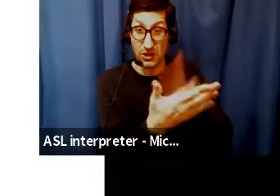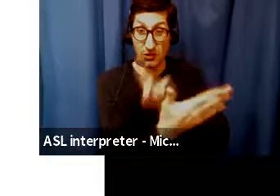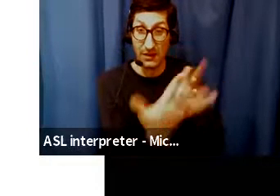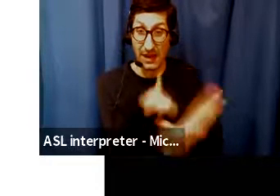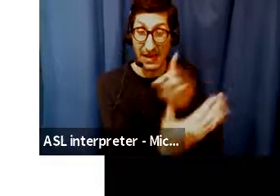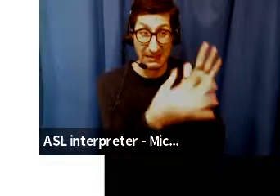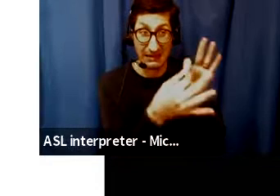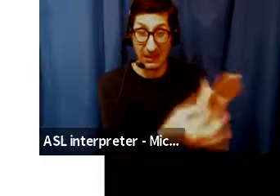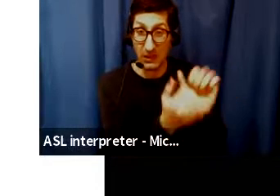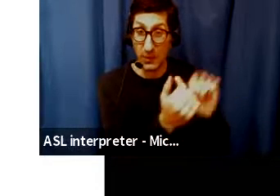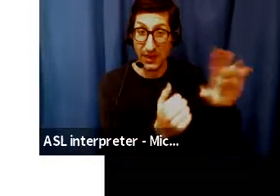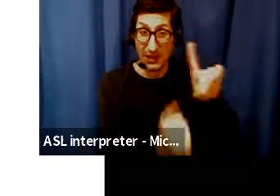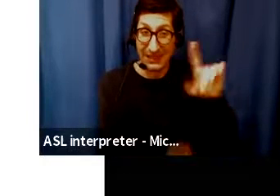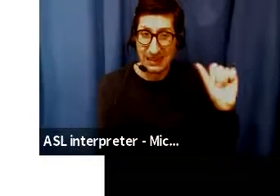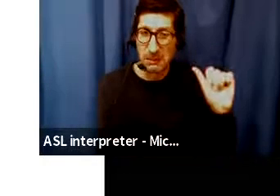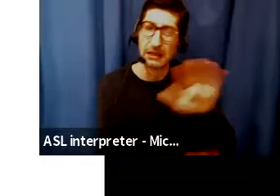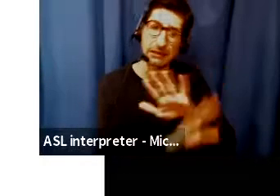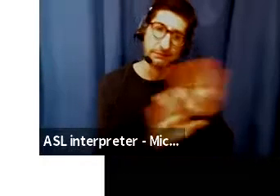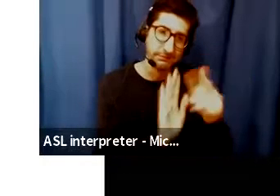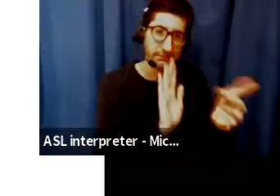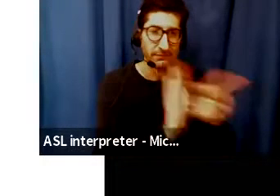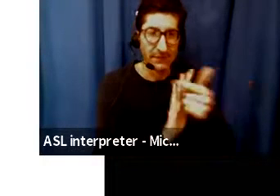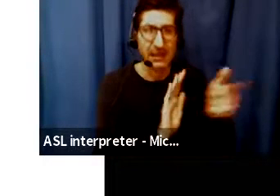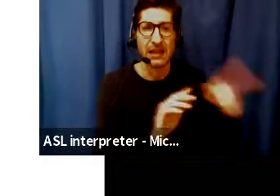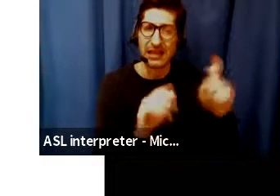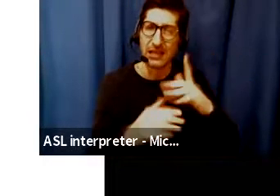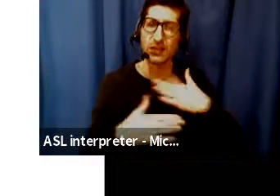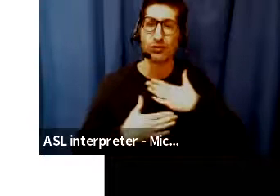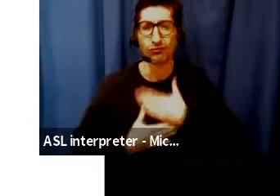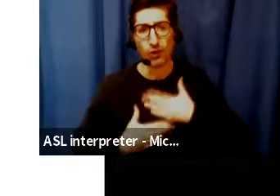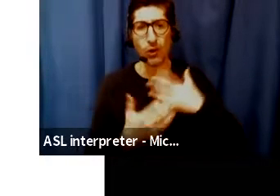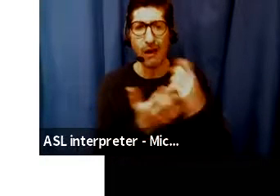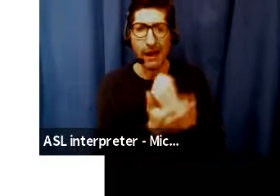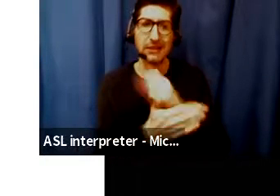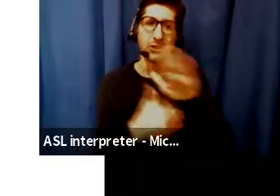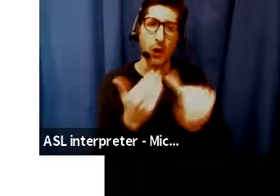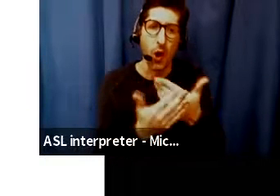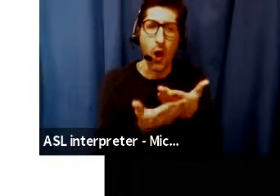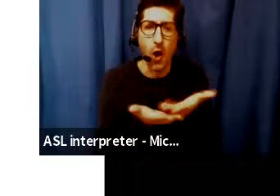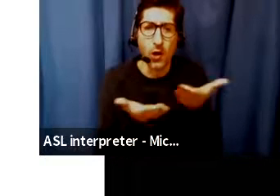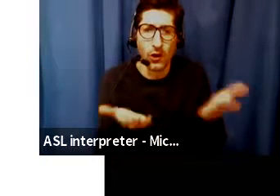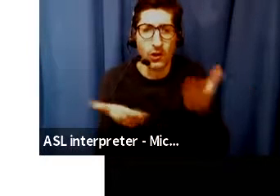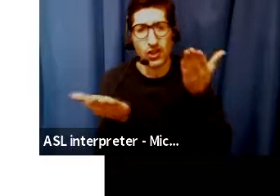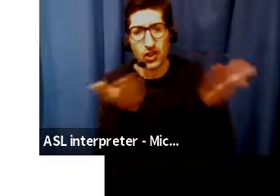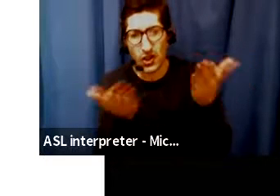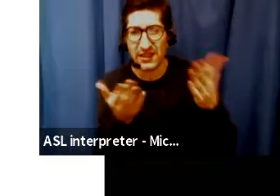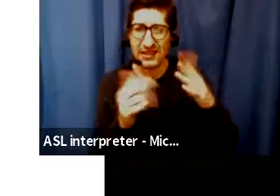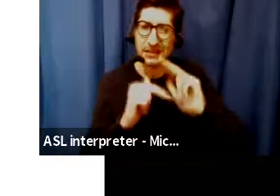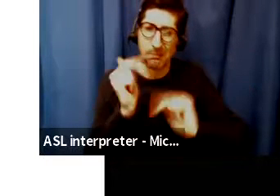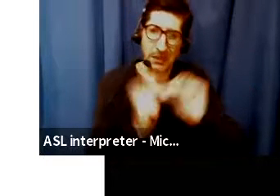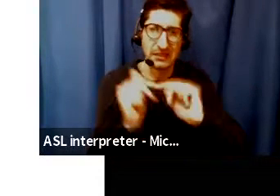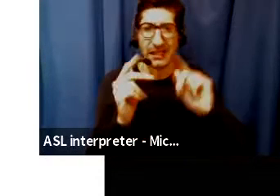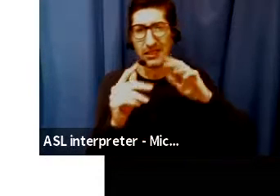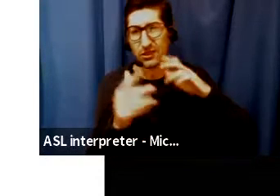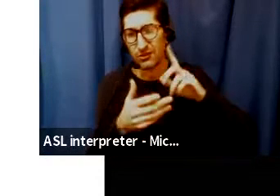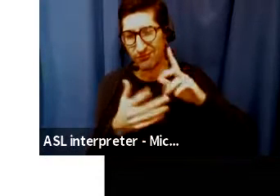disability in the full and equal enjoyment of the goods, services, facilities, and privileges. So that's directly from the regulations. I